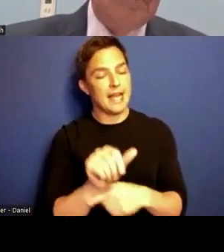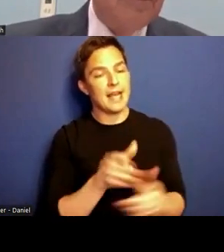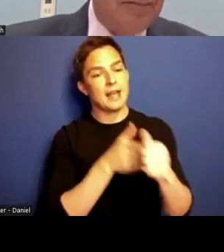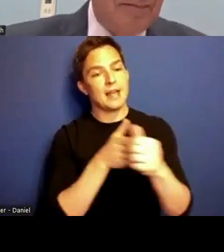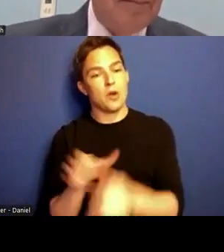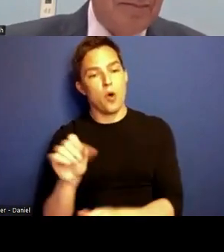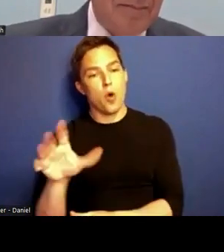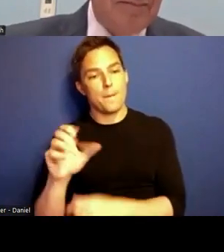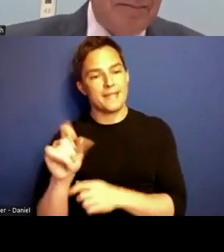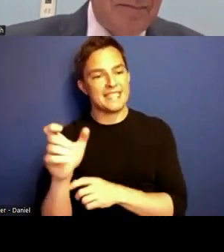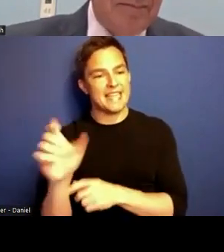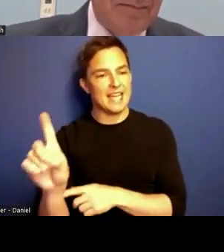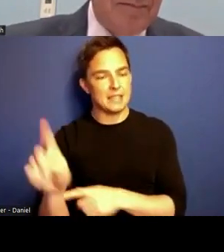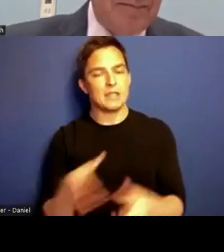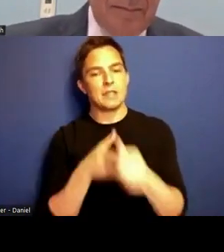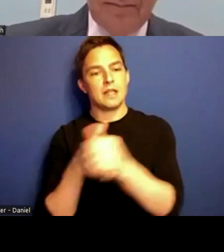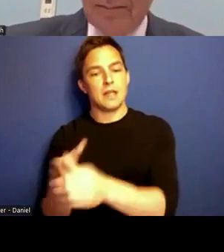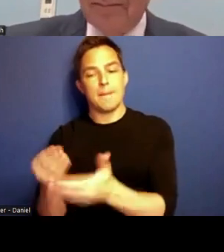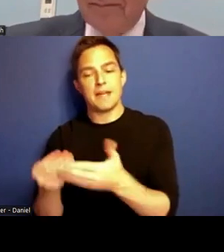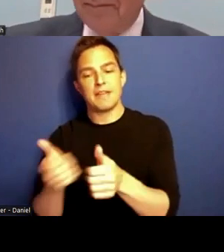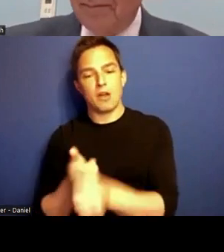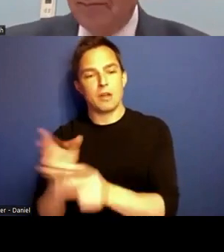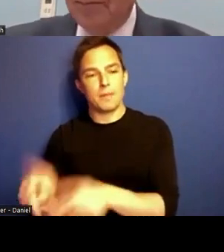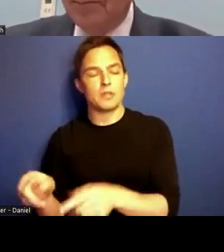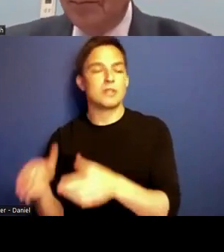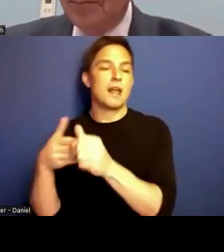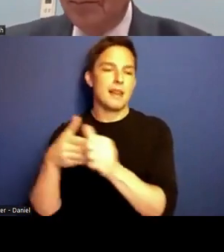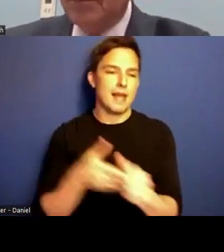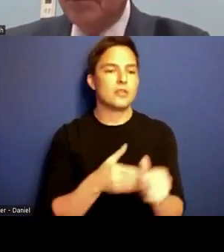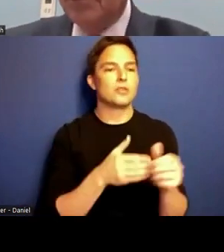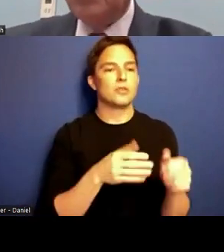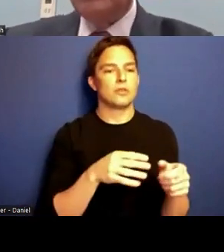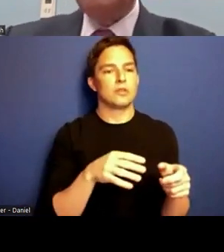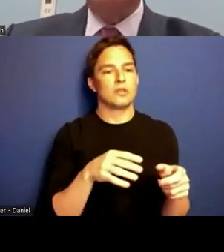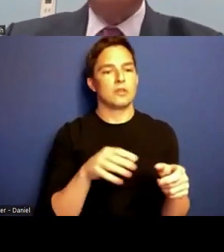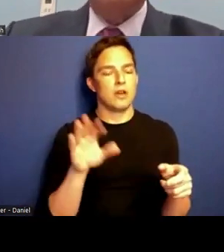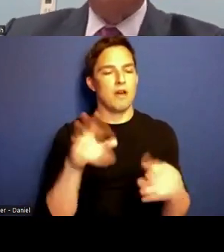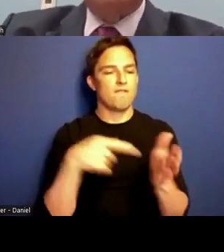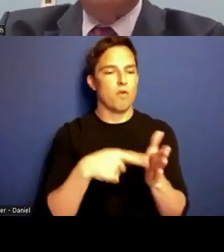it led to Money Followed the Person, it led to the Affordable Care Act.